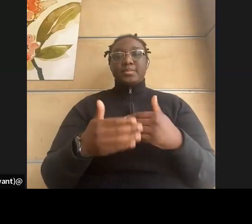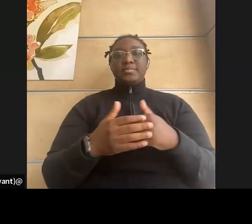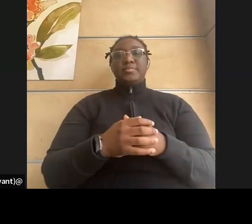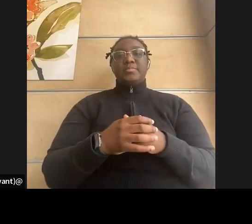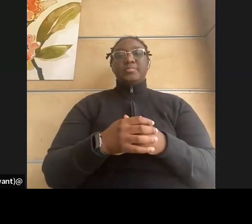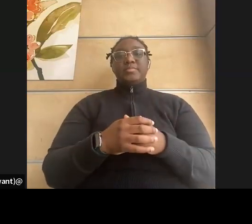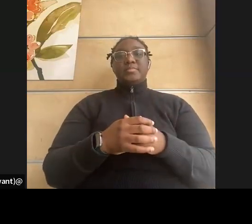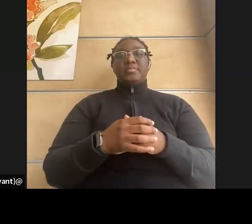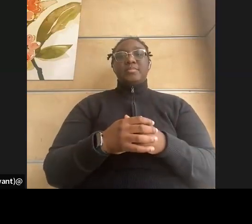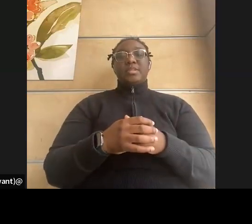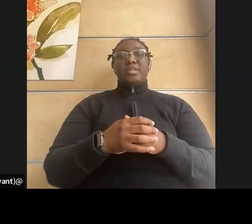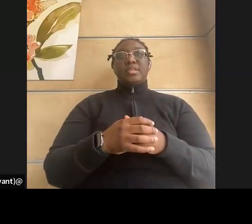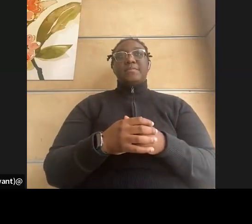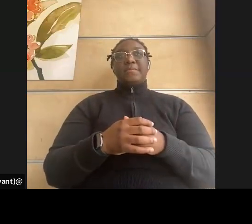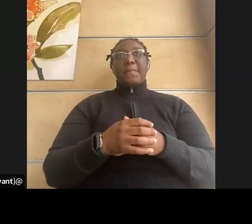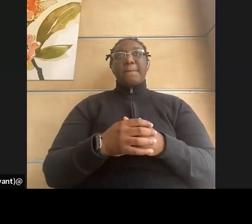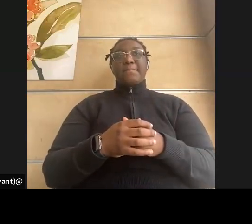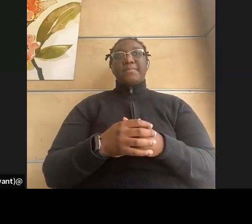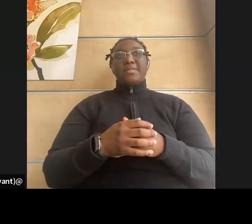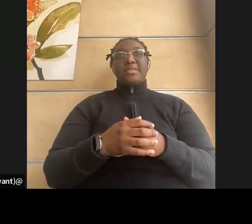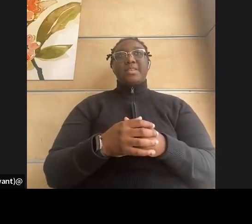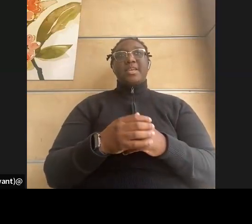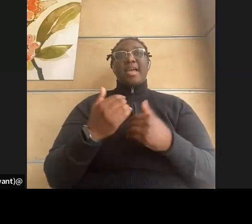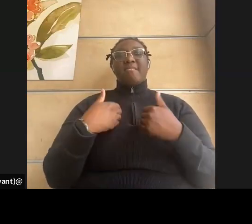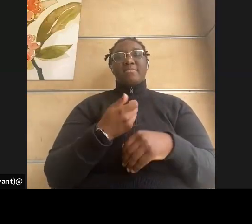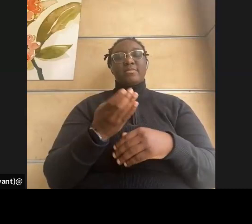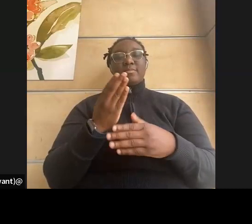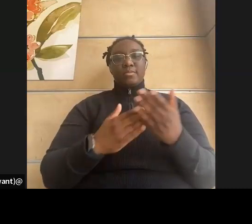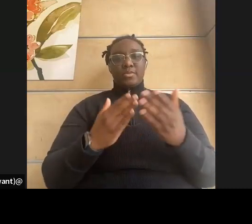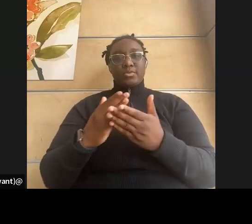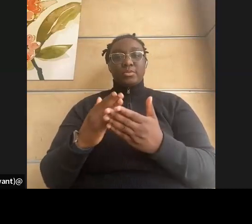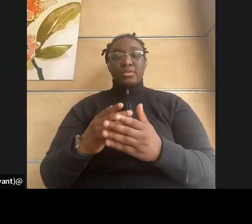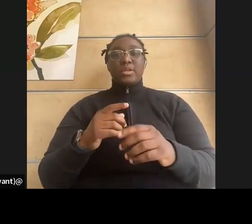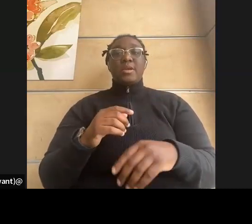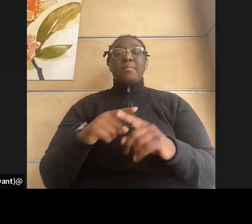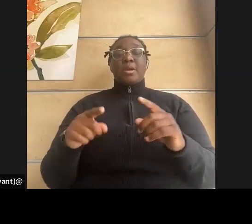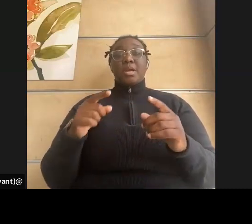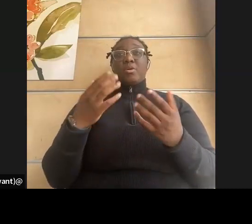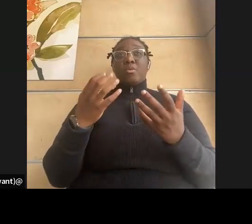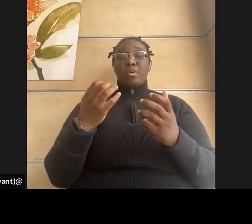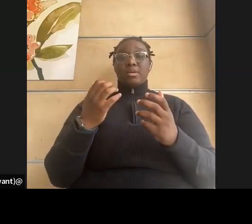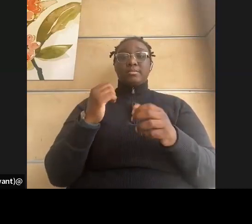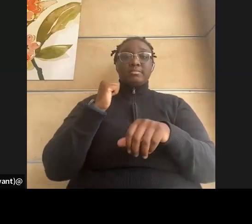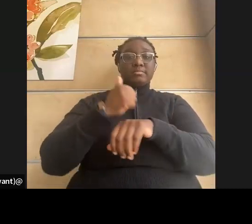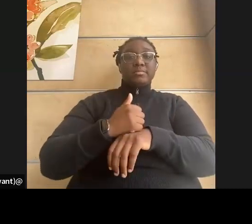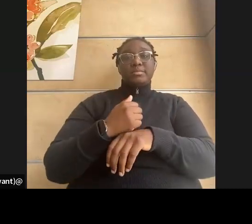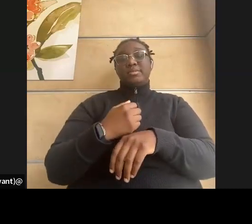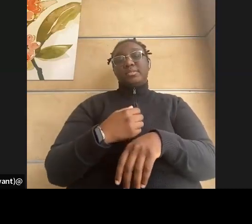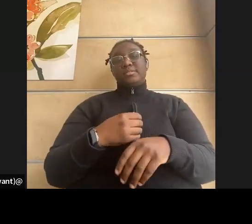kind of 5-part, place where we have a virtual planning group and virtual working groups,